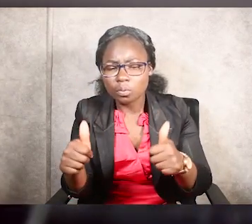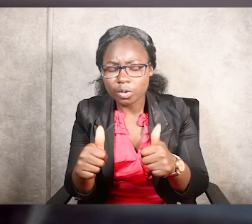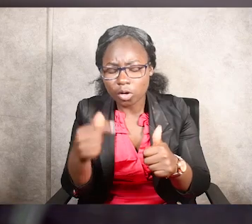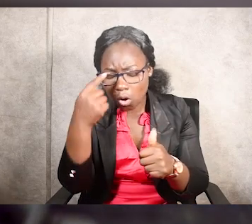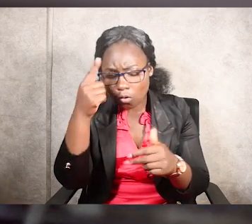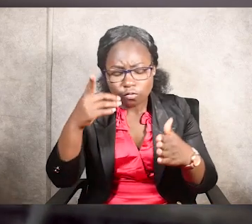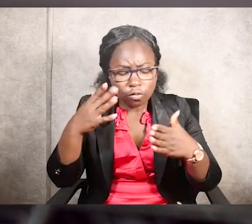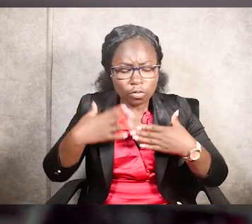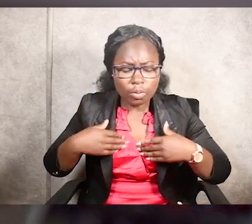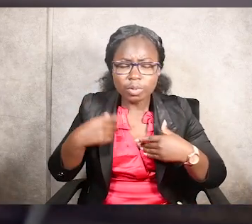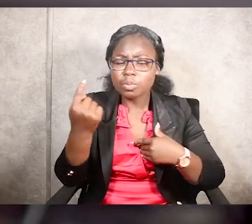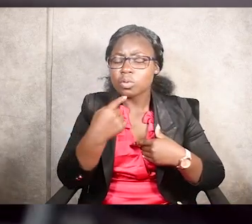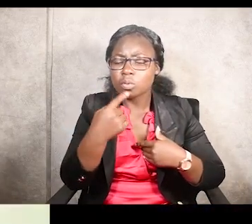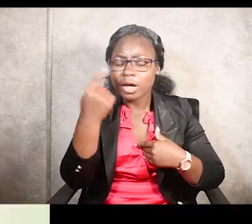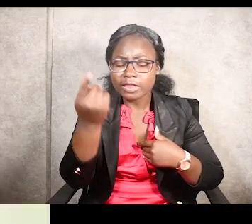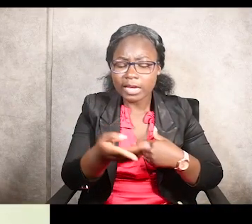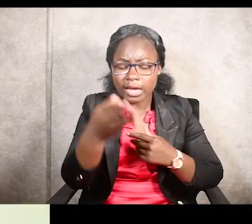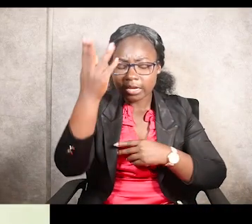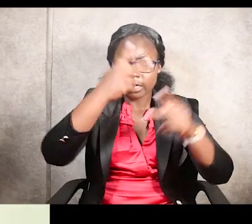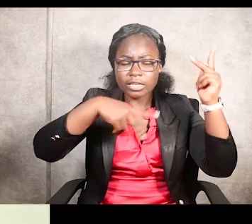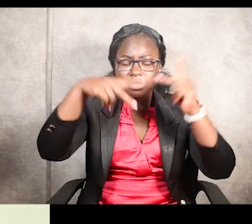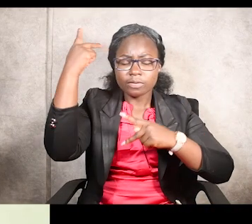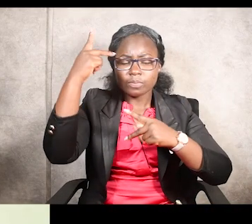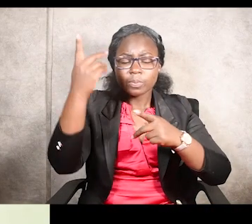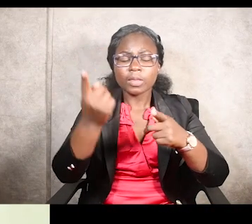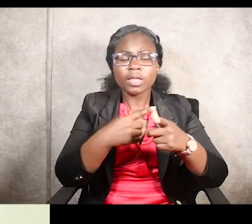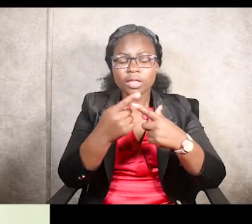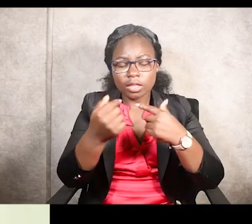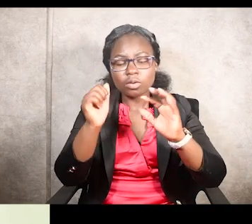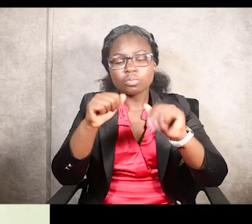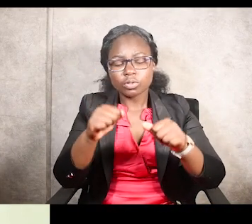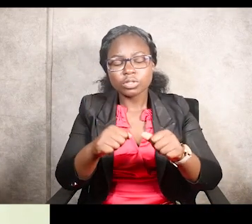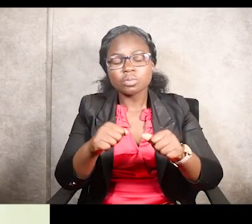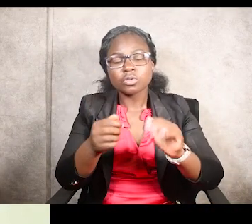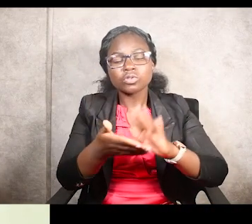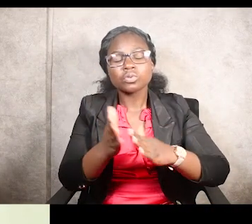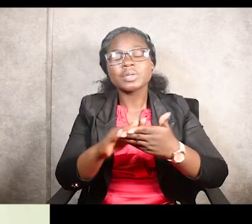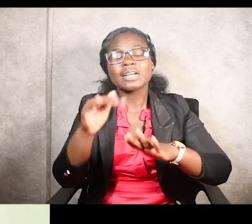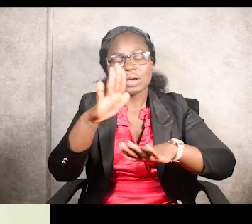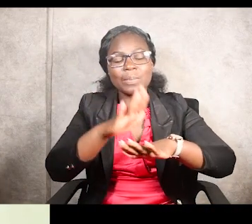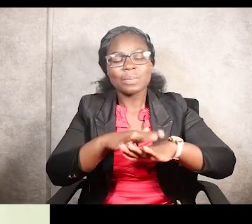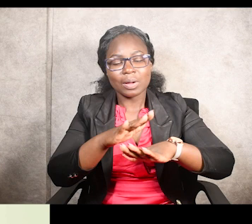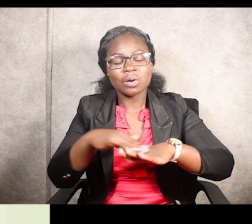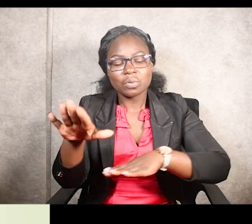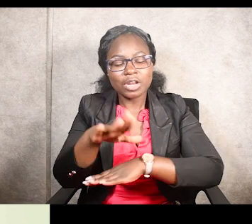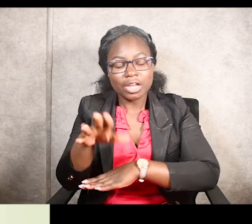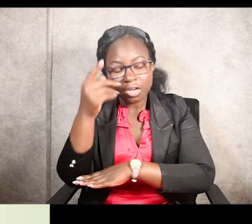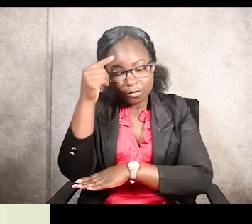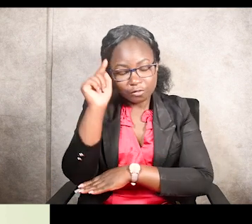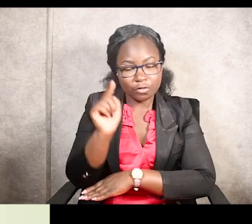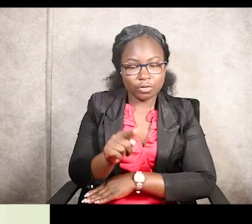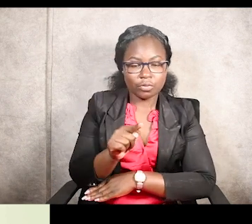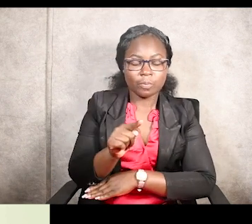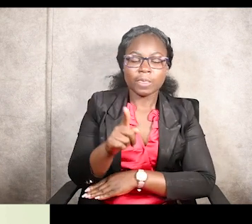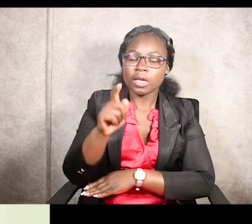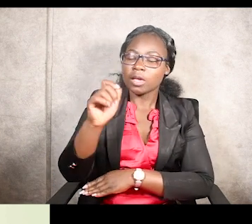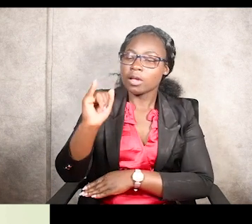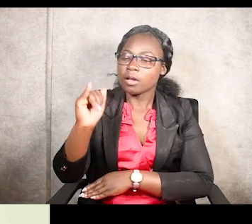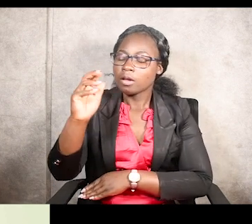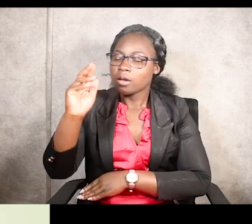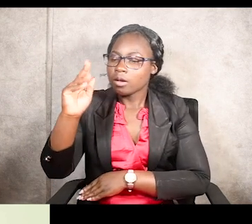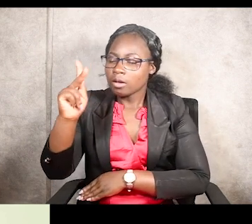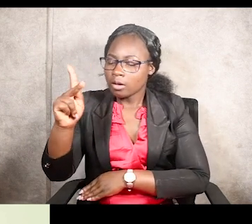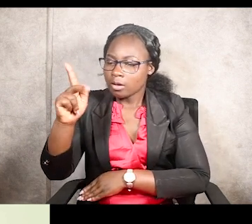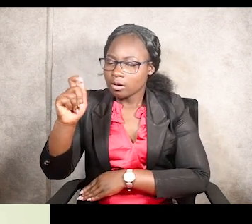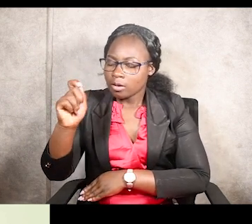people who are your peers in your profession, then LinkedIn can be able to be a good platform for you. TikTok for short